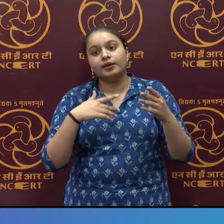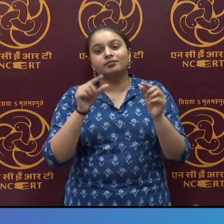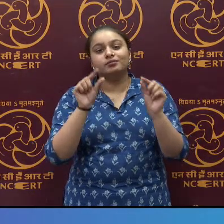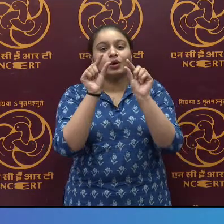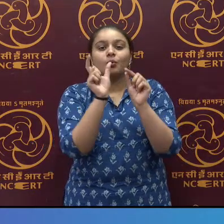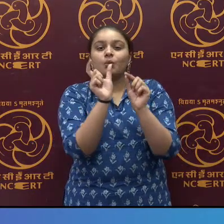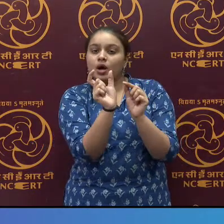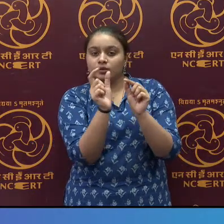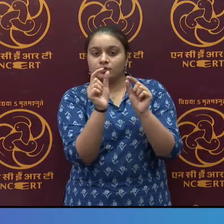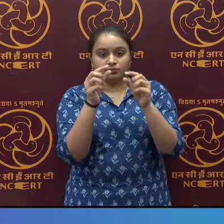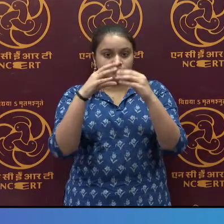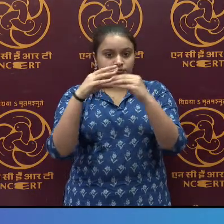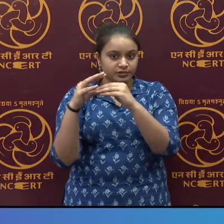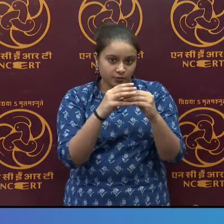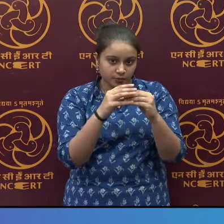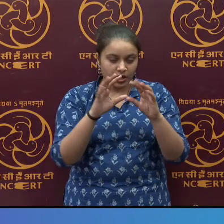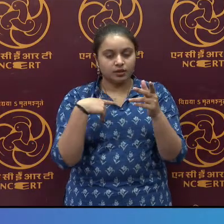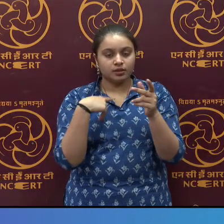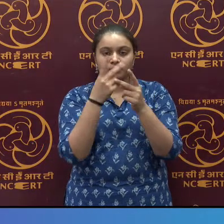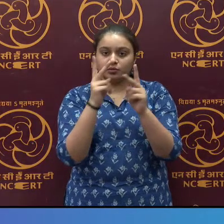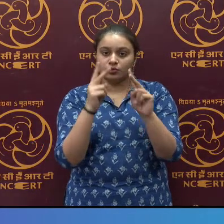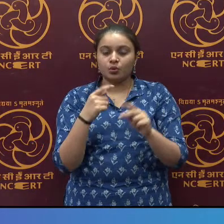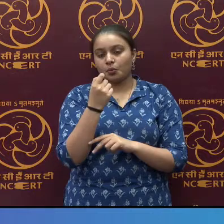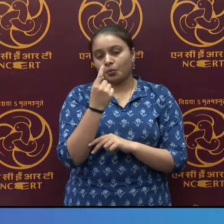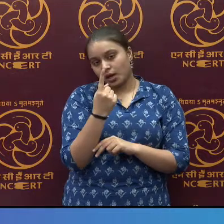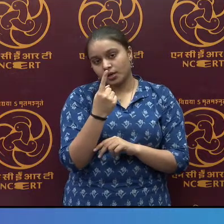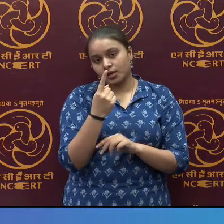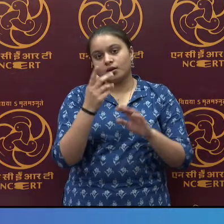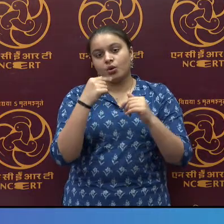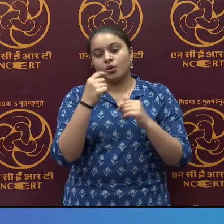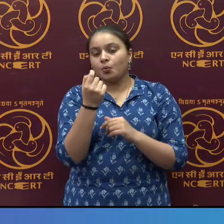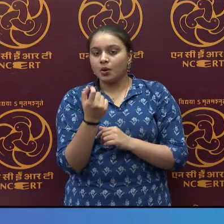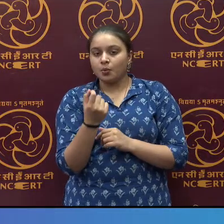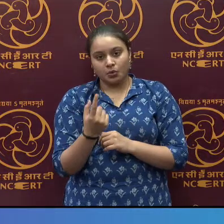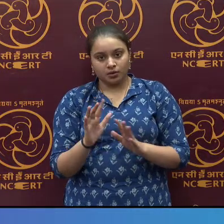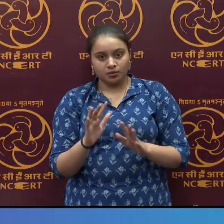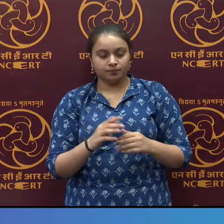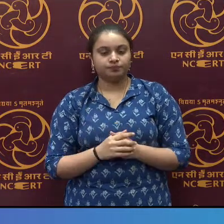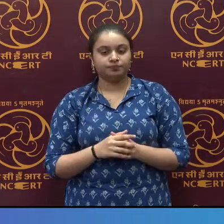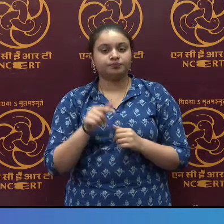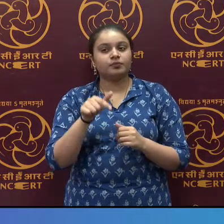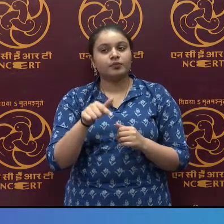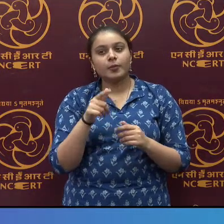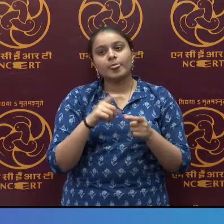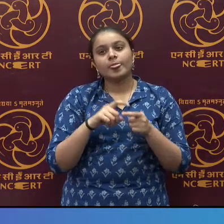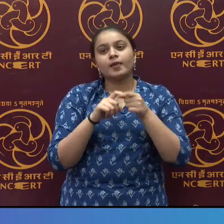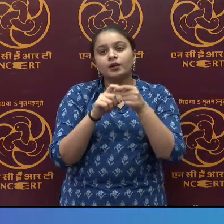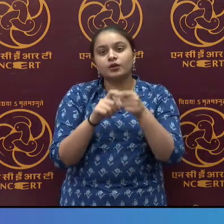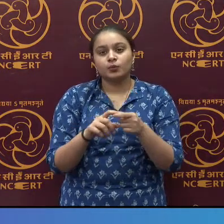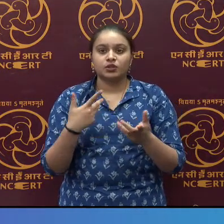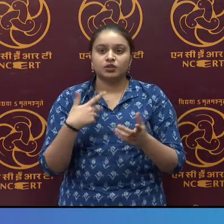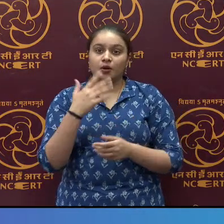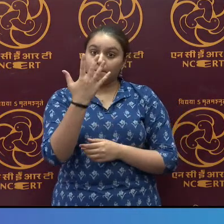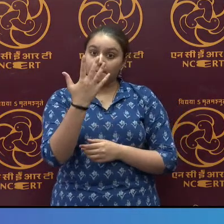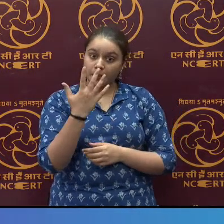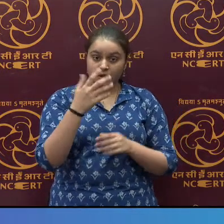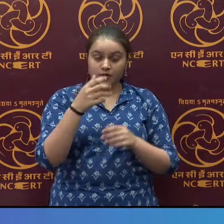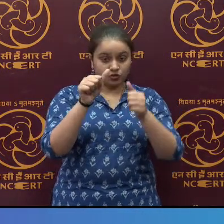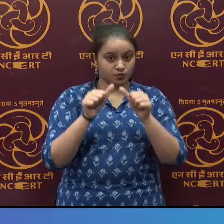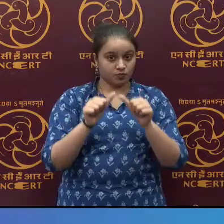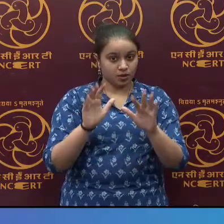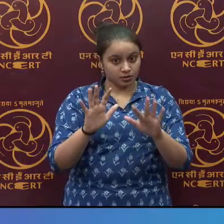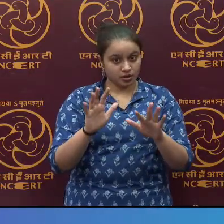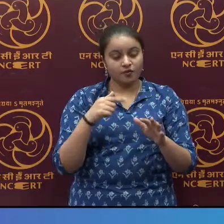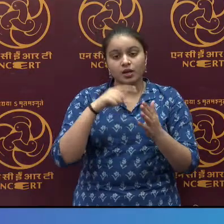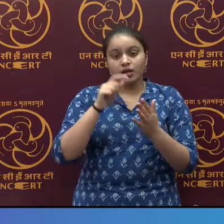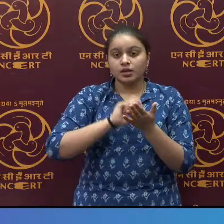holds maximum marks, that's 2, rest have 1 mark each. Meenu ma'am, now since the question carries 5 marks and the student is supposed